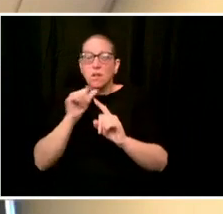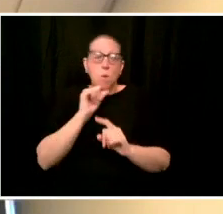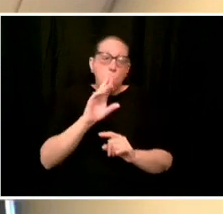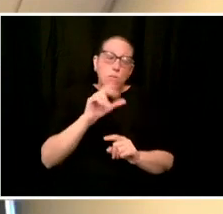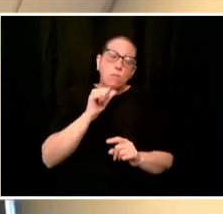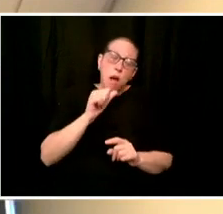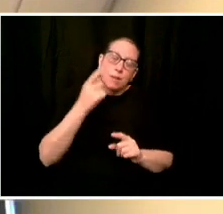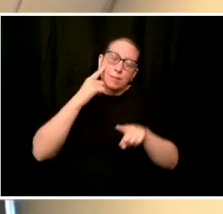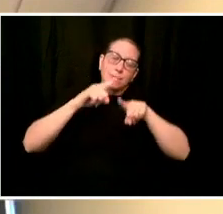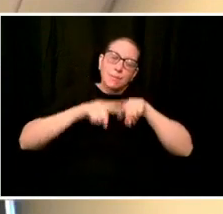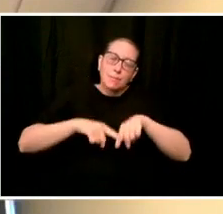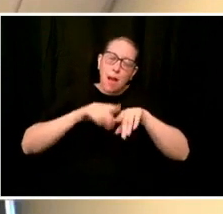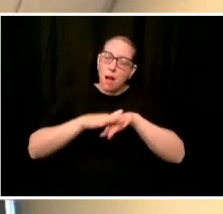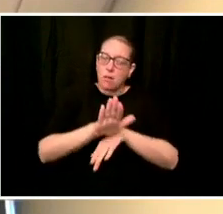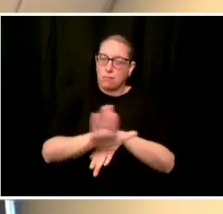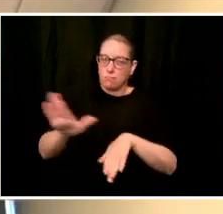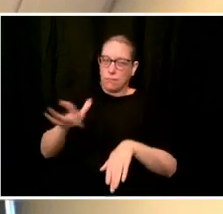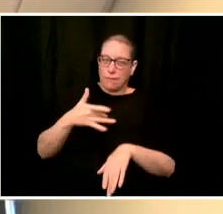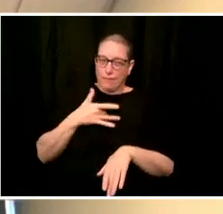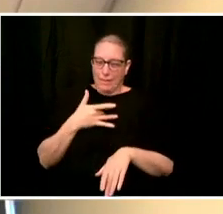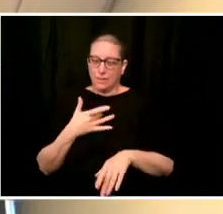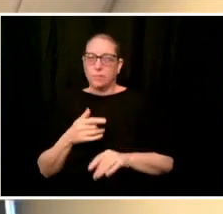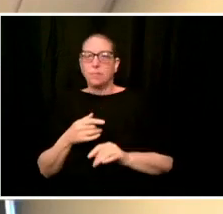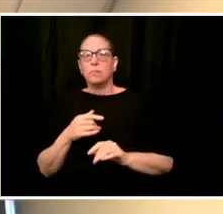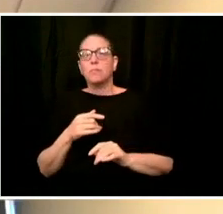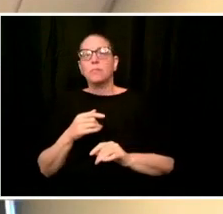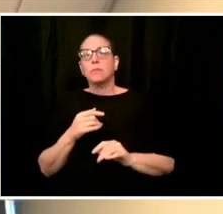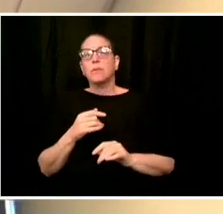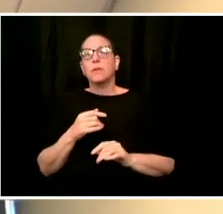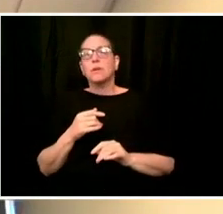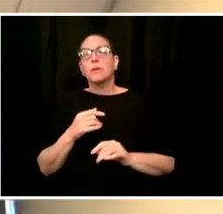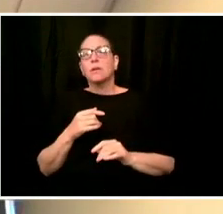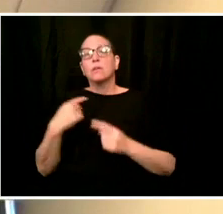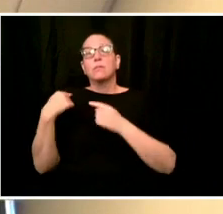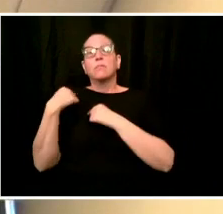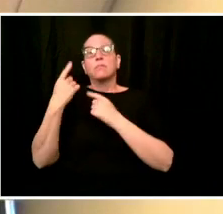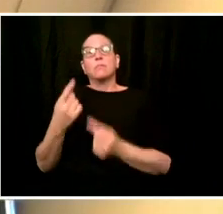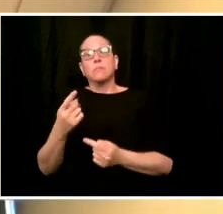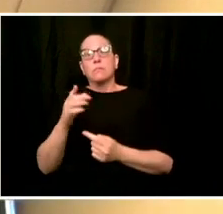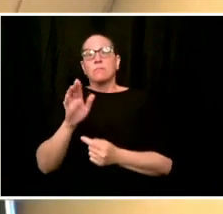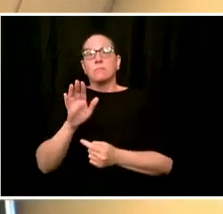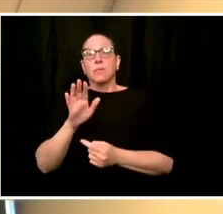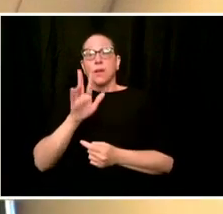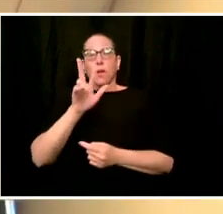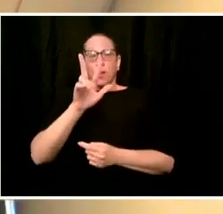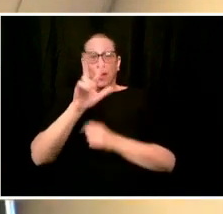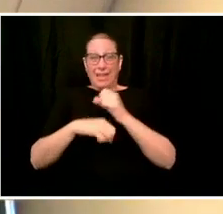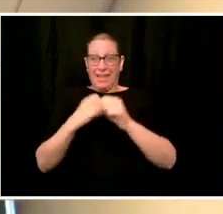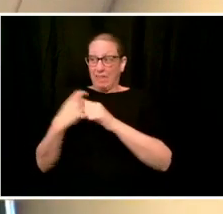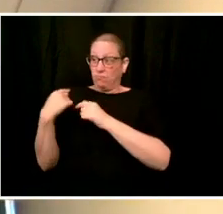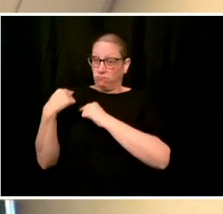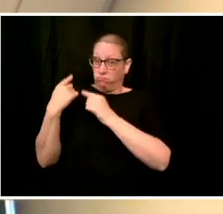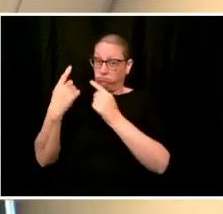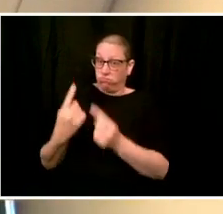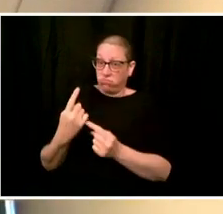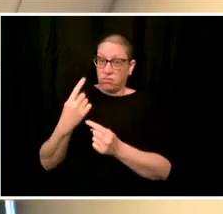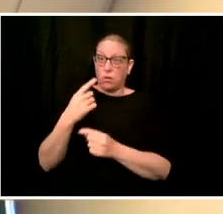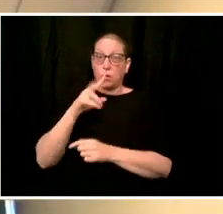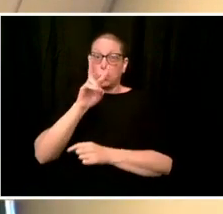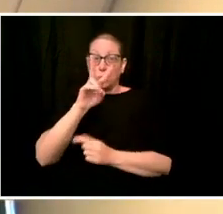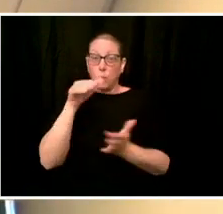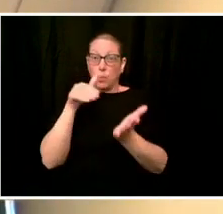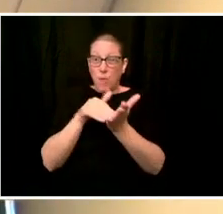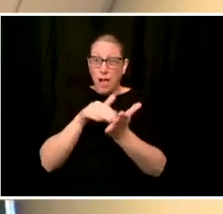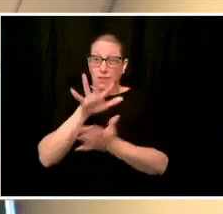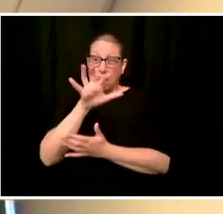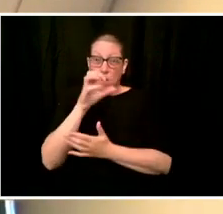that we've had to bring 2,500 people off the streets in the last 3 years who have stayed off are really important